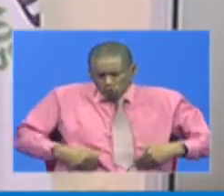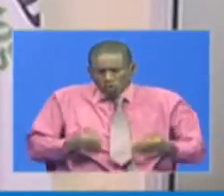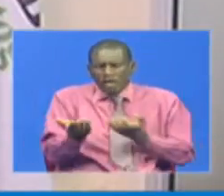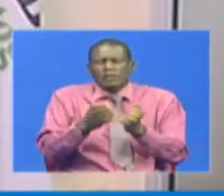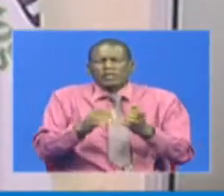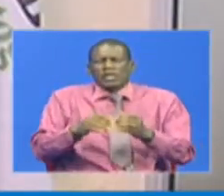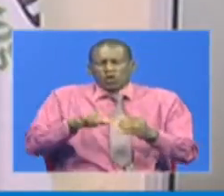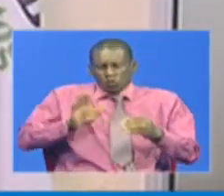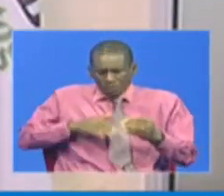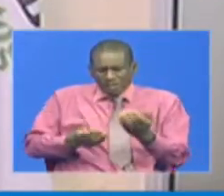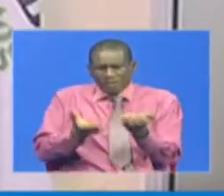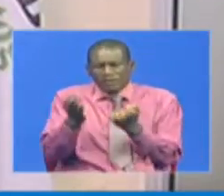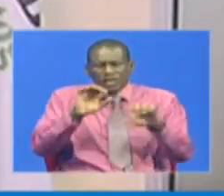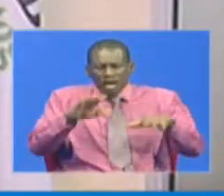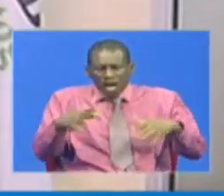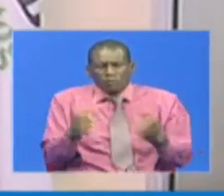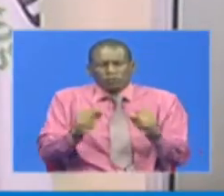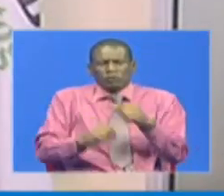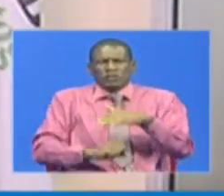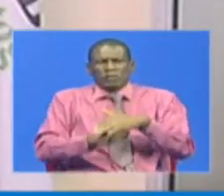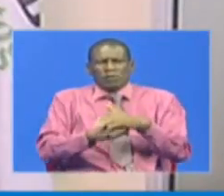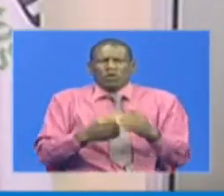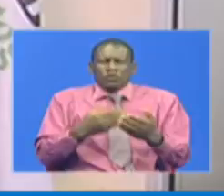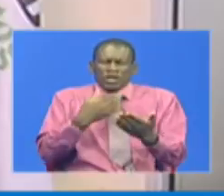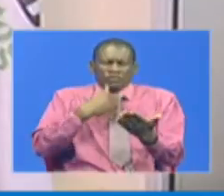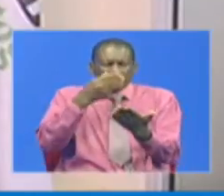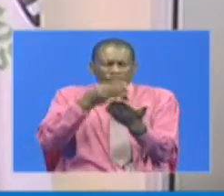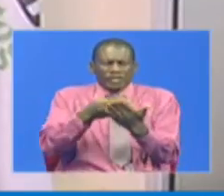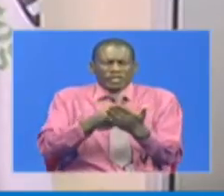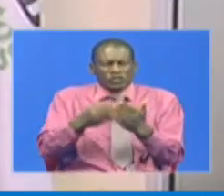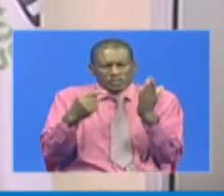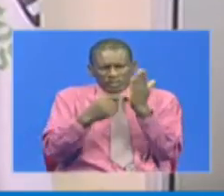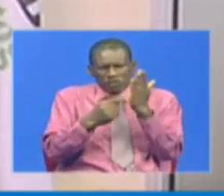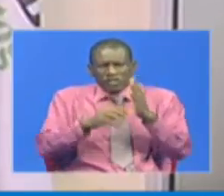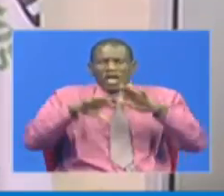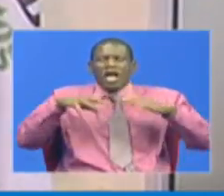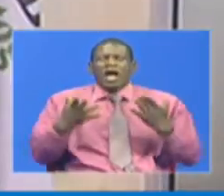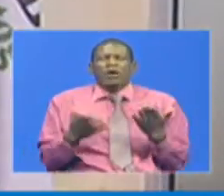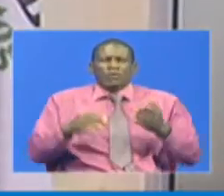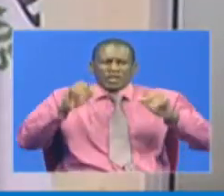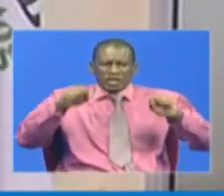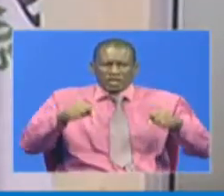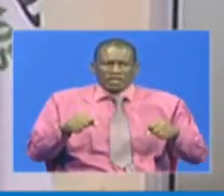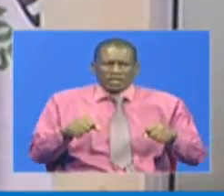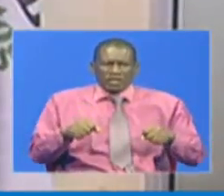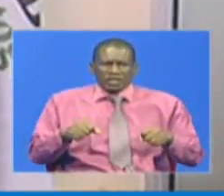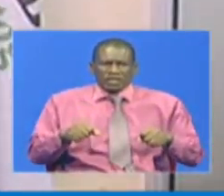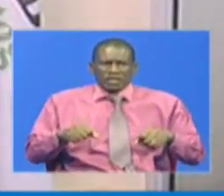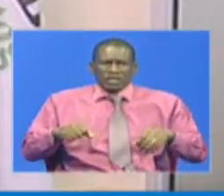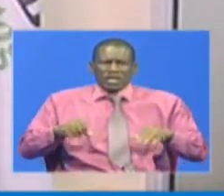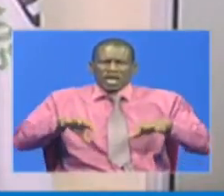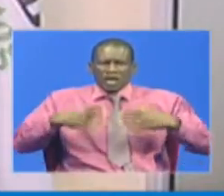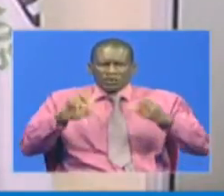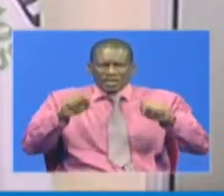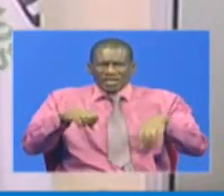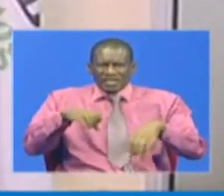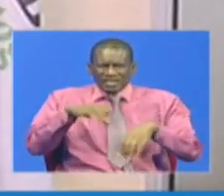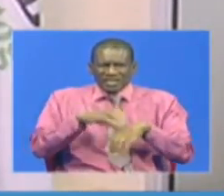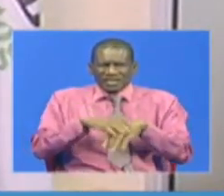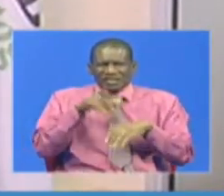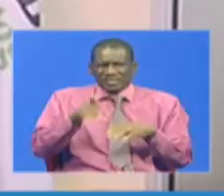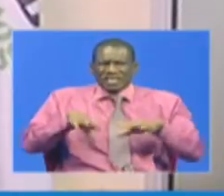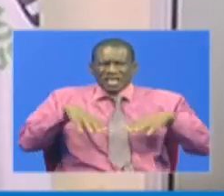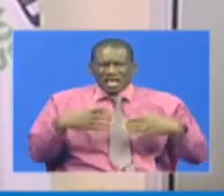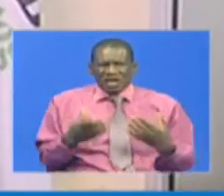financial technology. You have raised issues on finance, how to be able to get this, you know, how to